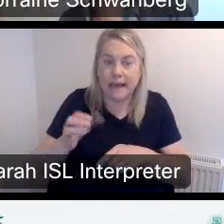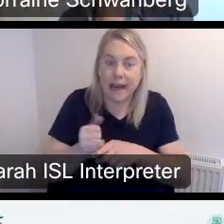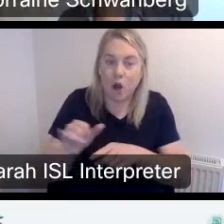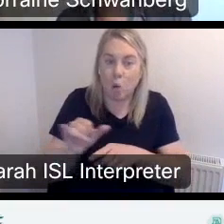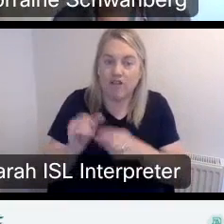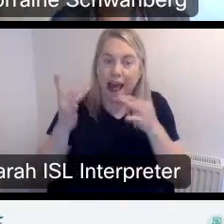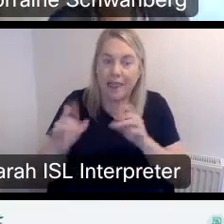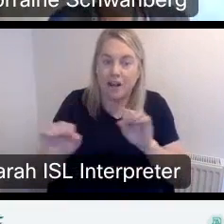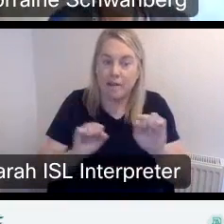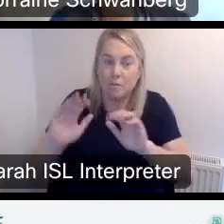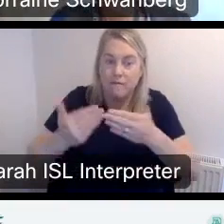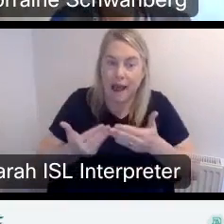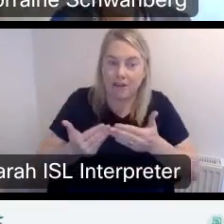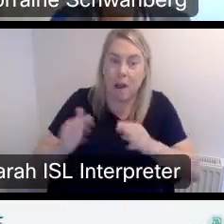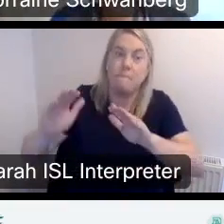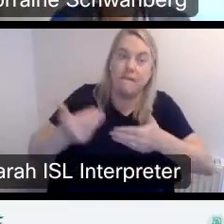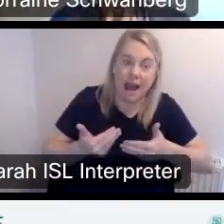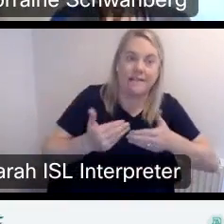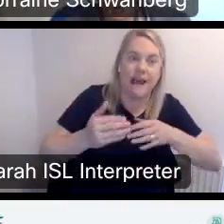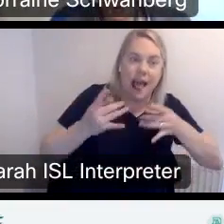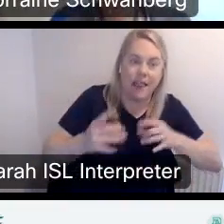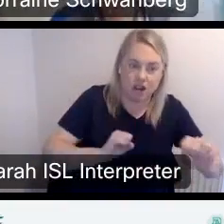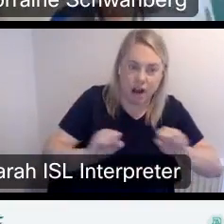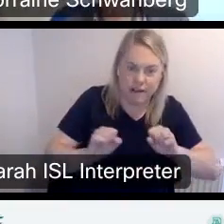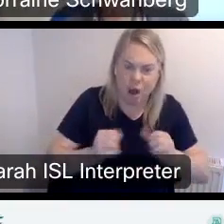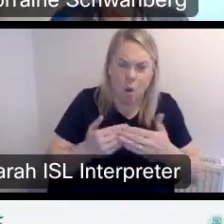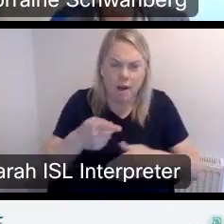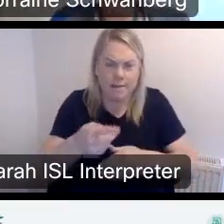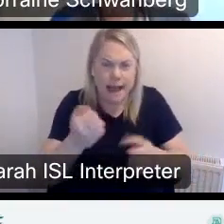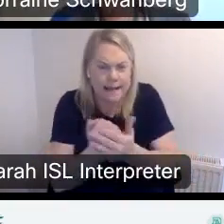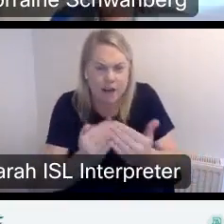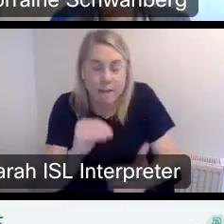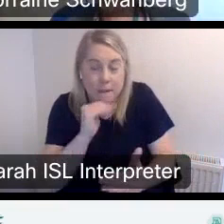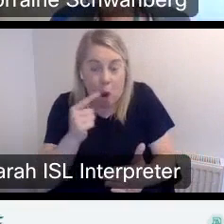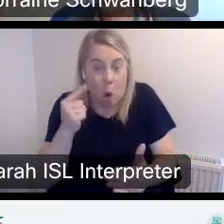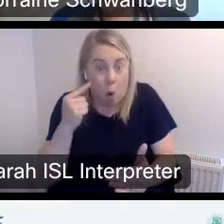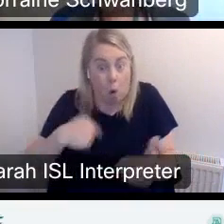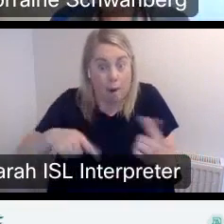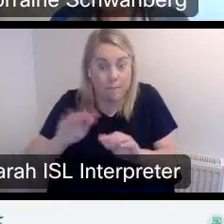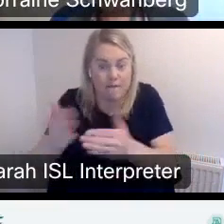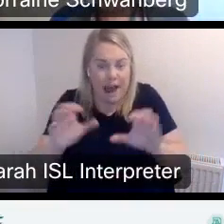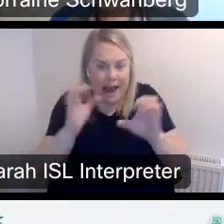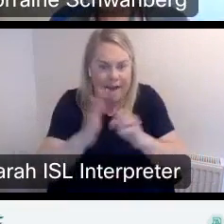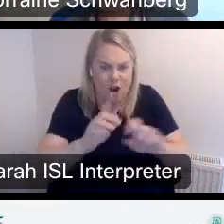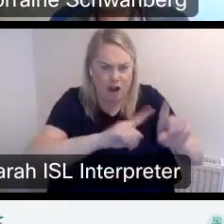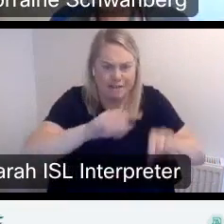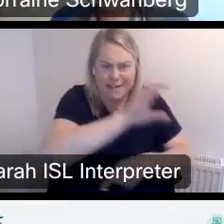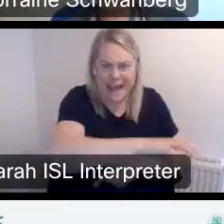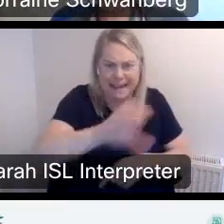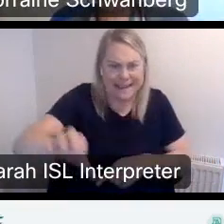exactly does this mean as we care for people in many varied settings. Through our work with the department